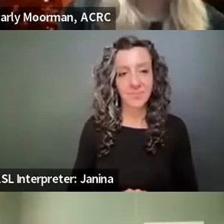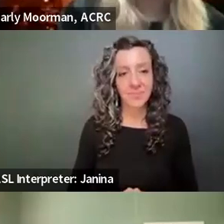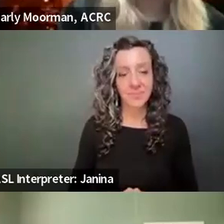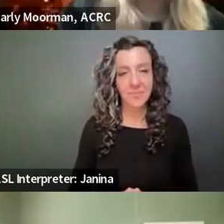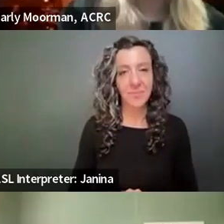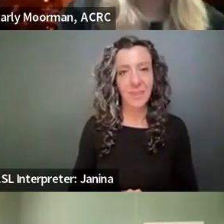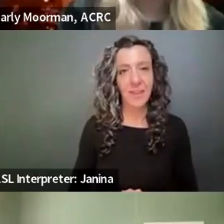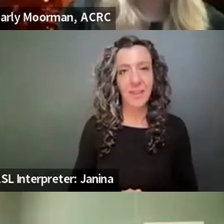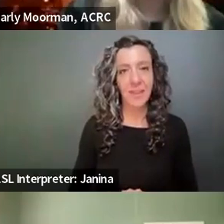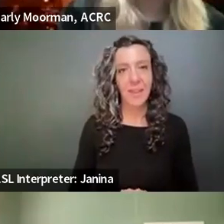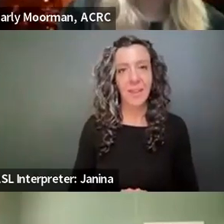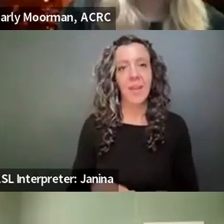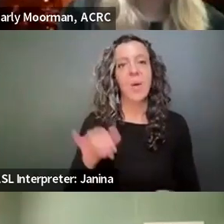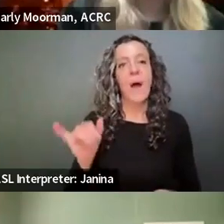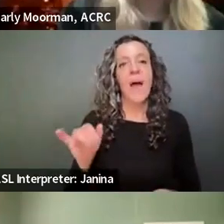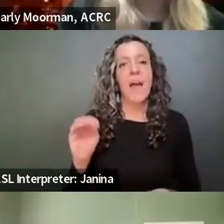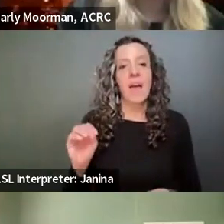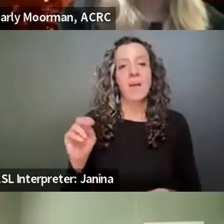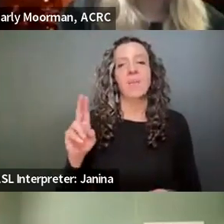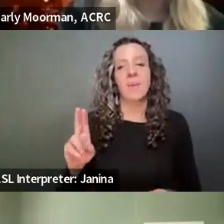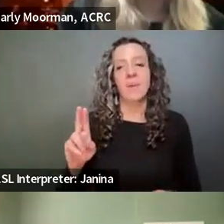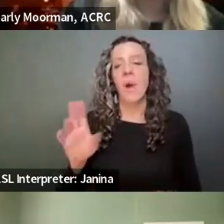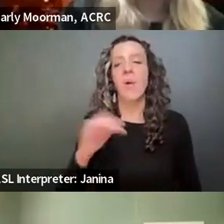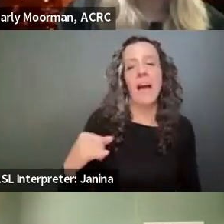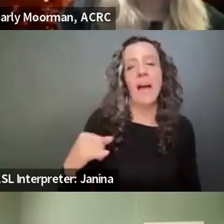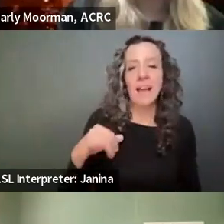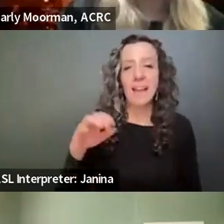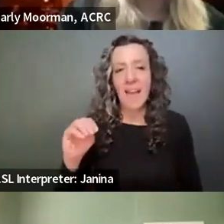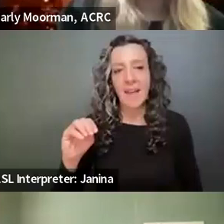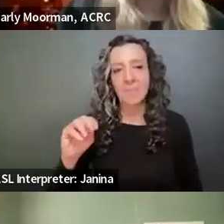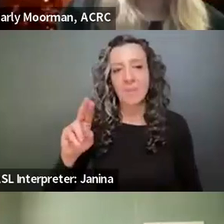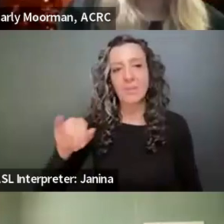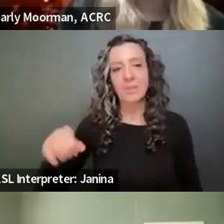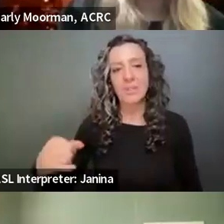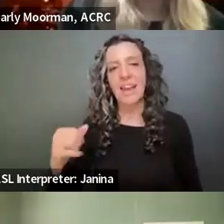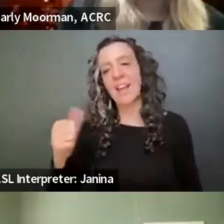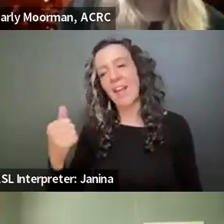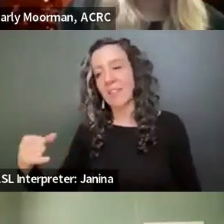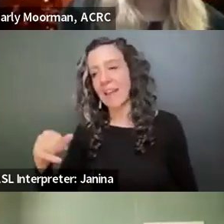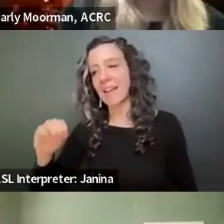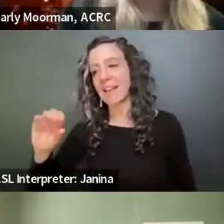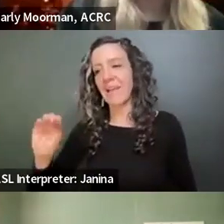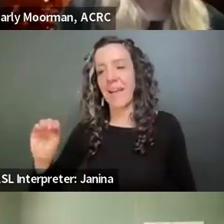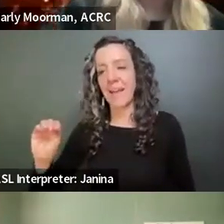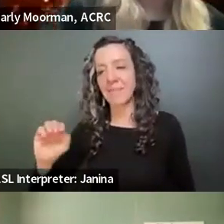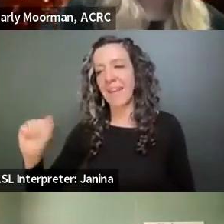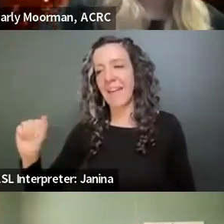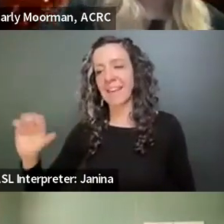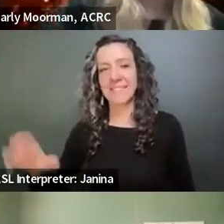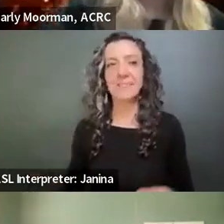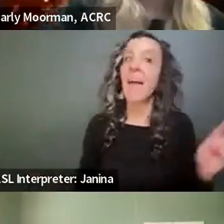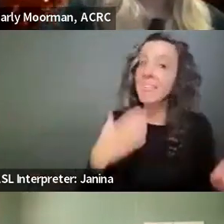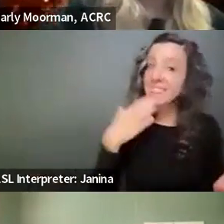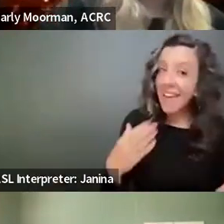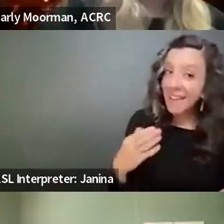A line UJ, another line MA, capital AC. Excellent.